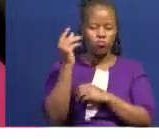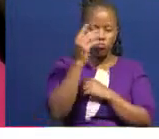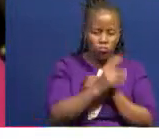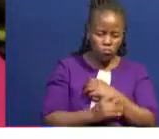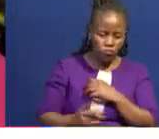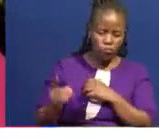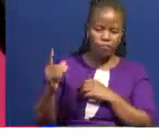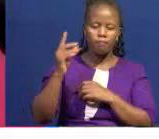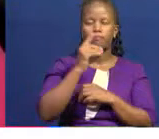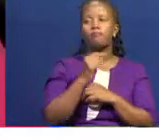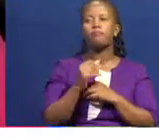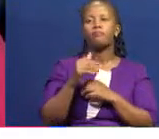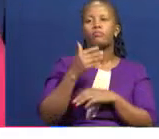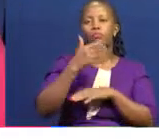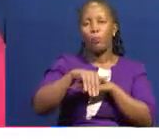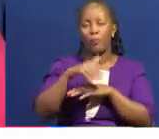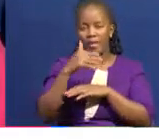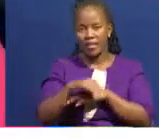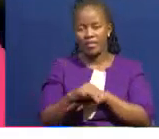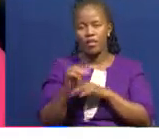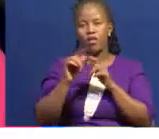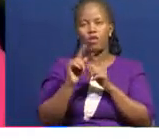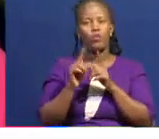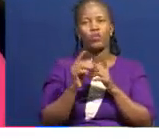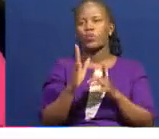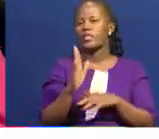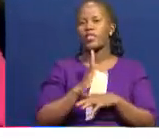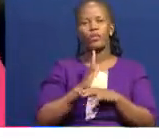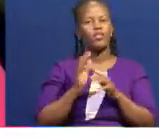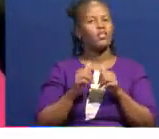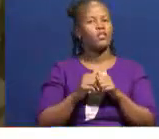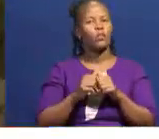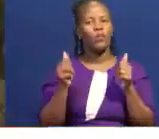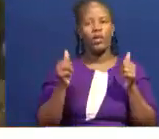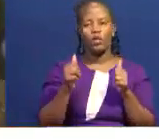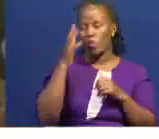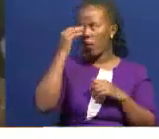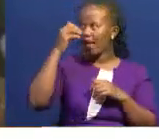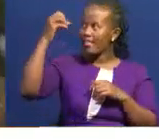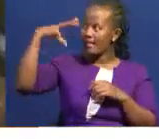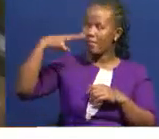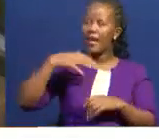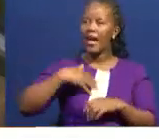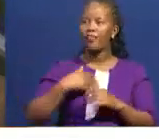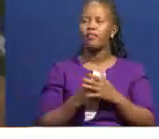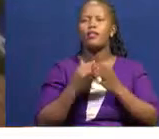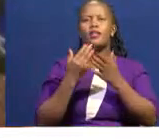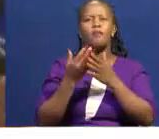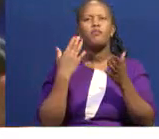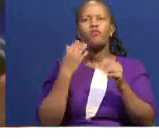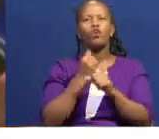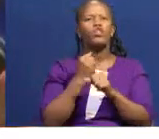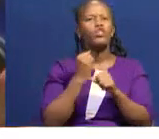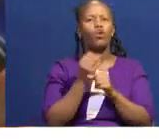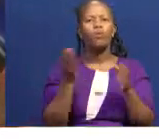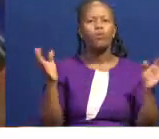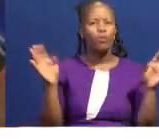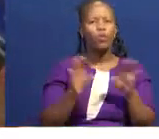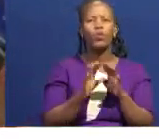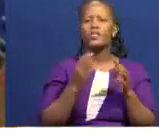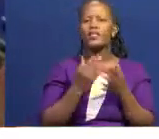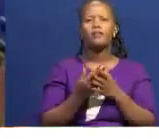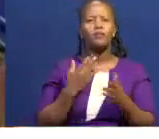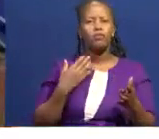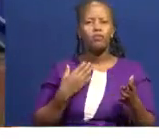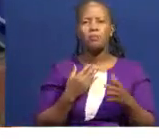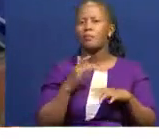11, and from there there is a lot of security because of the light. Tulikuwa tunafunga mapema sababu ya wizi, at the